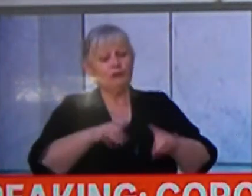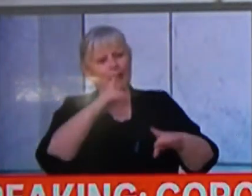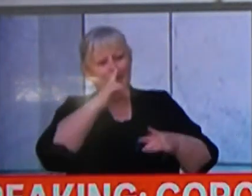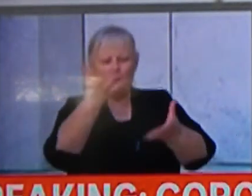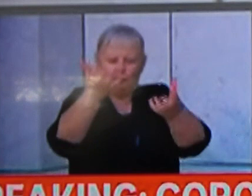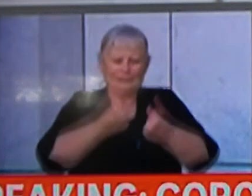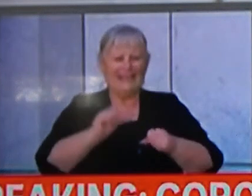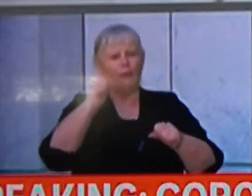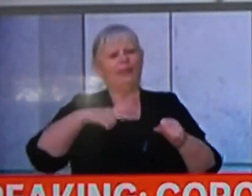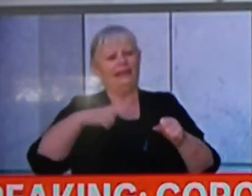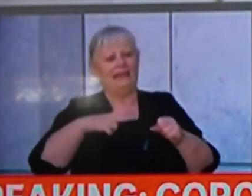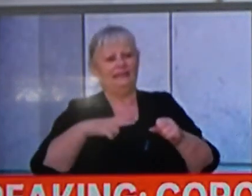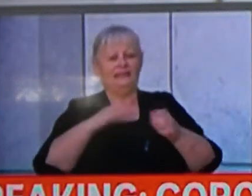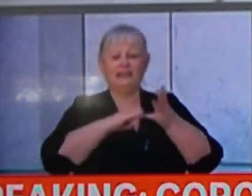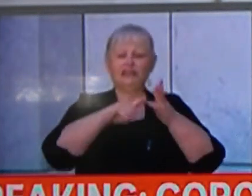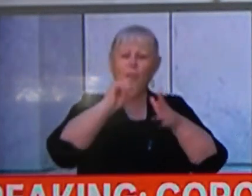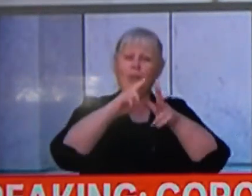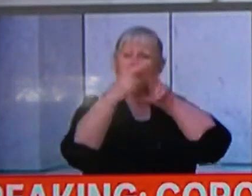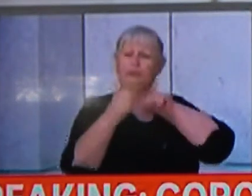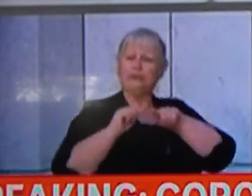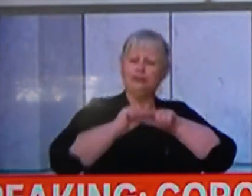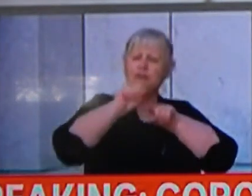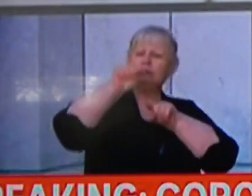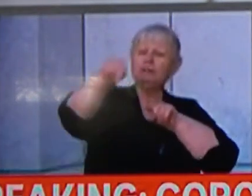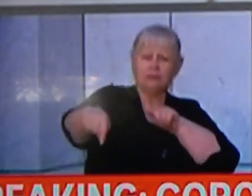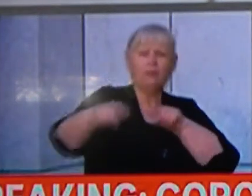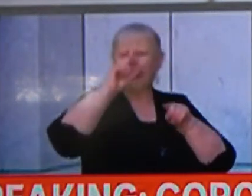to get them on this bridge to the recovery on the other side.